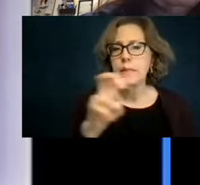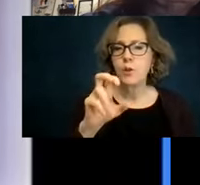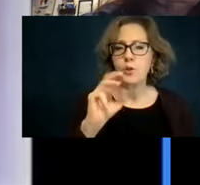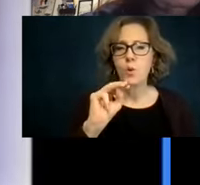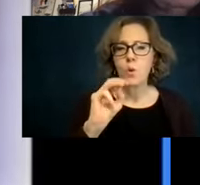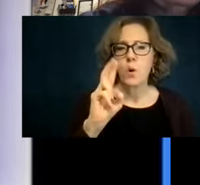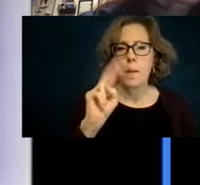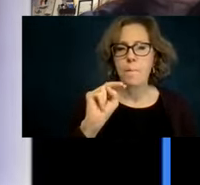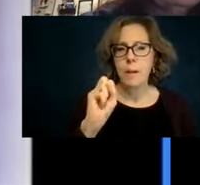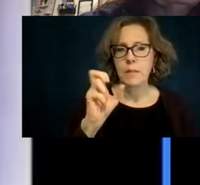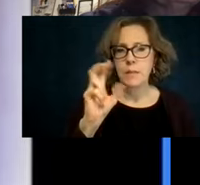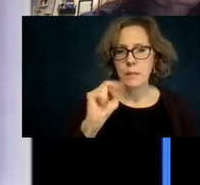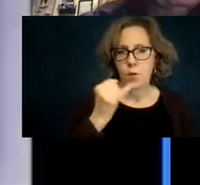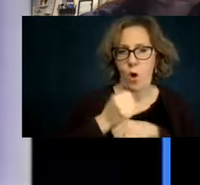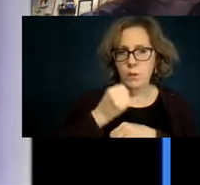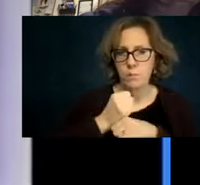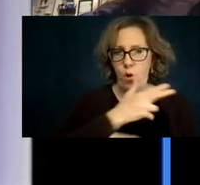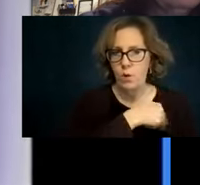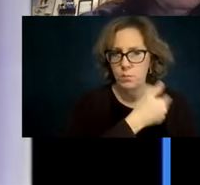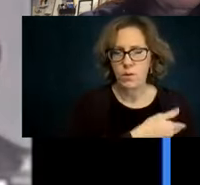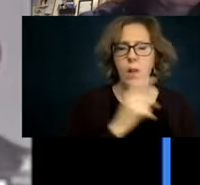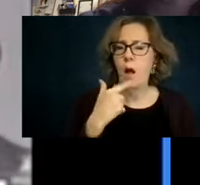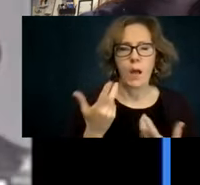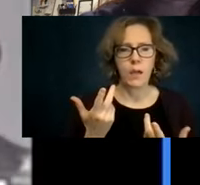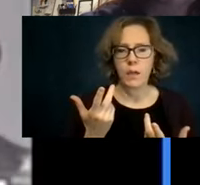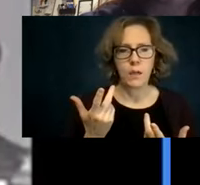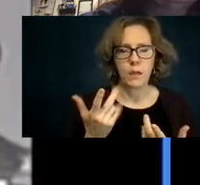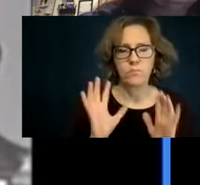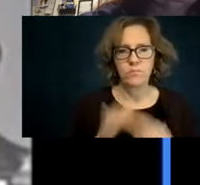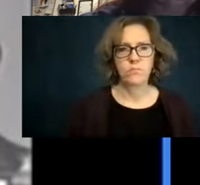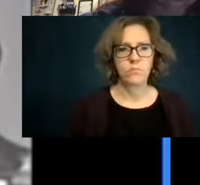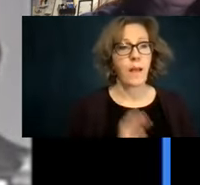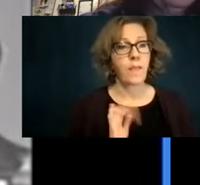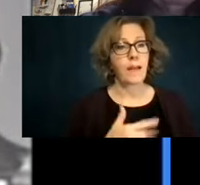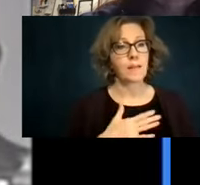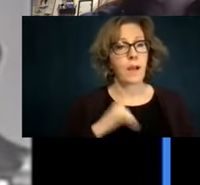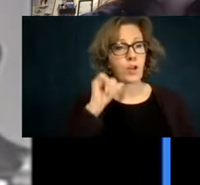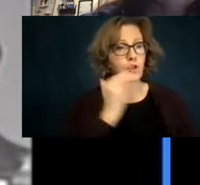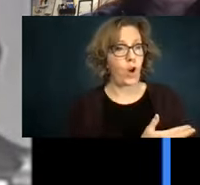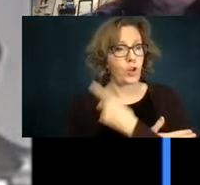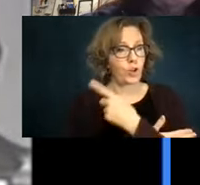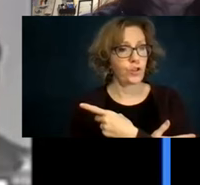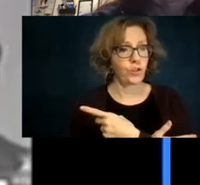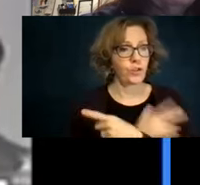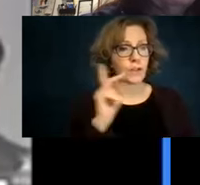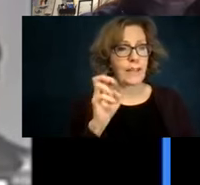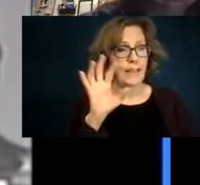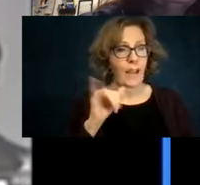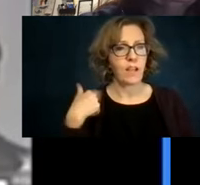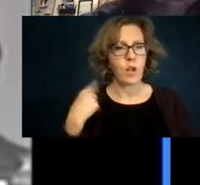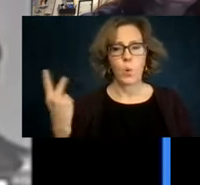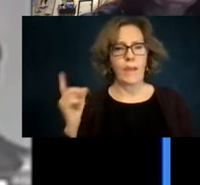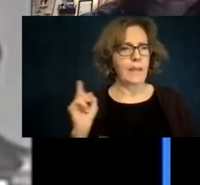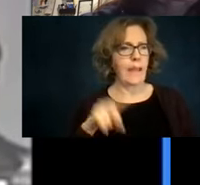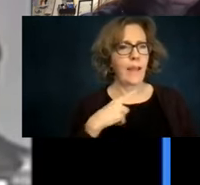and I didn't like it at all. And this is my daughter Carrie, and we came to wipe out DMR name.